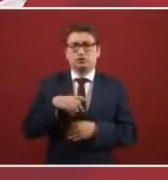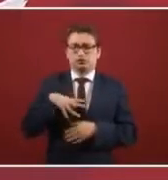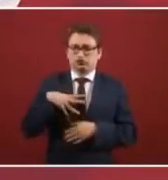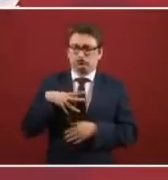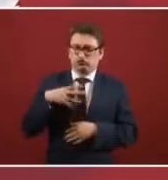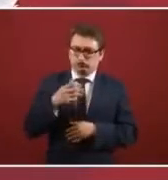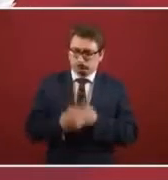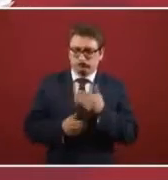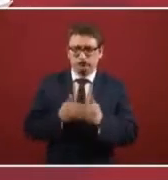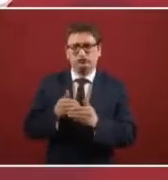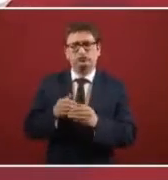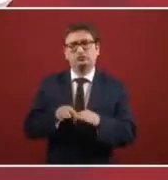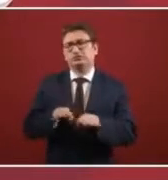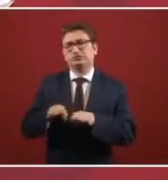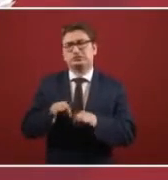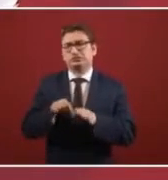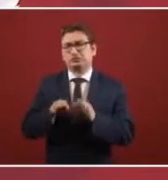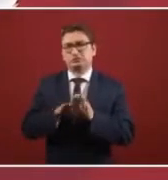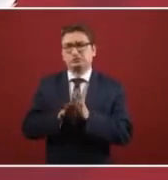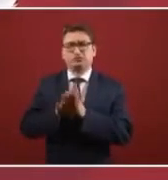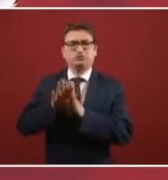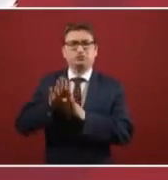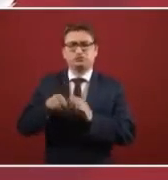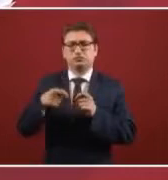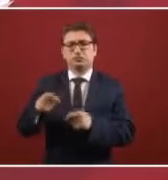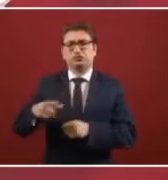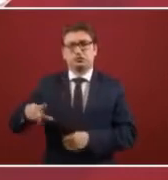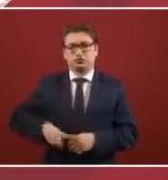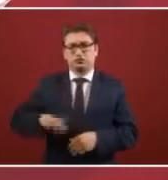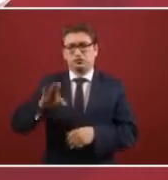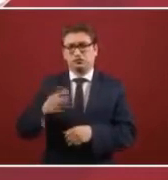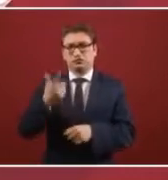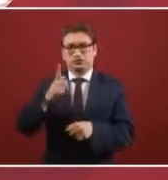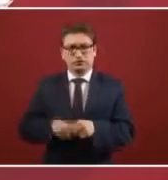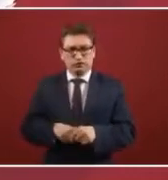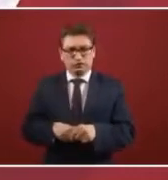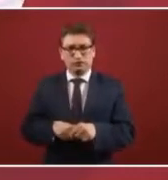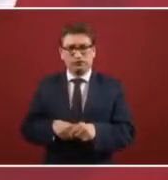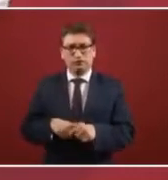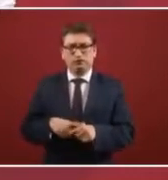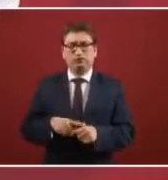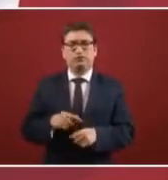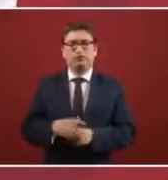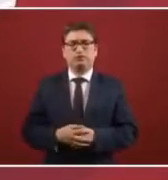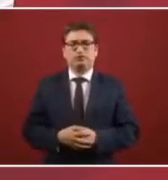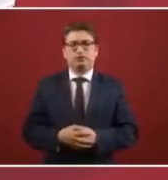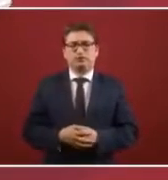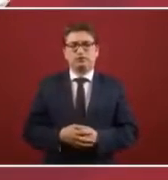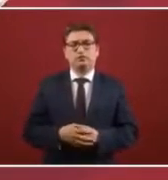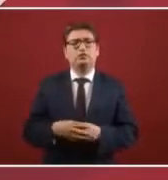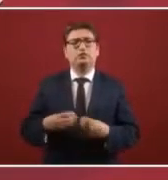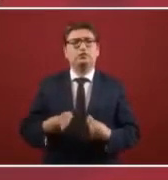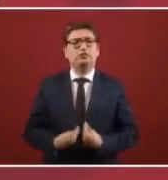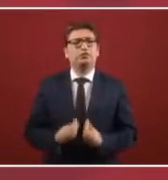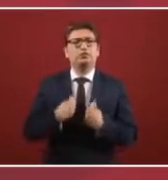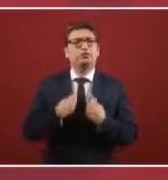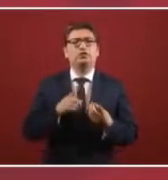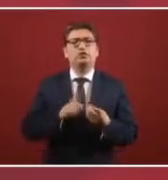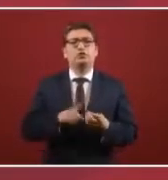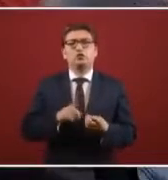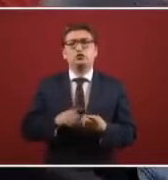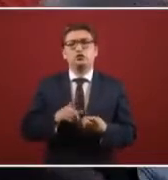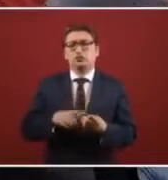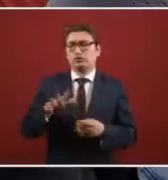then they went up, brincaban al they gobierno jumped to federal, the federal government. y en vez de ir And a instead vivir of a going una to help colonia